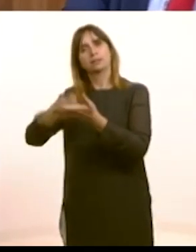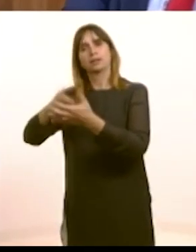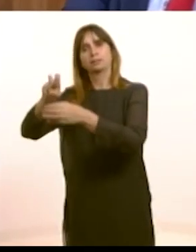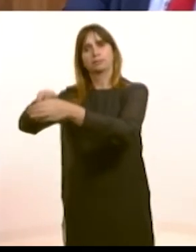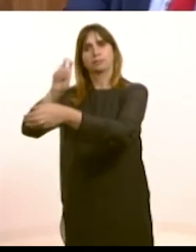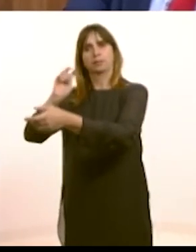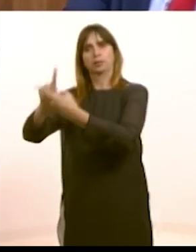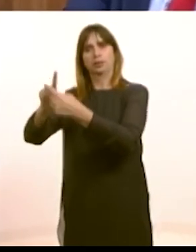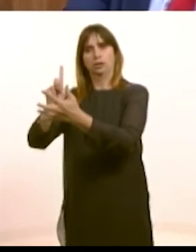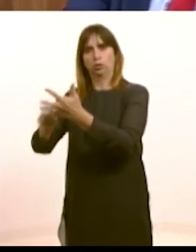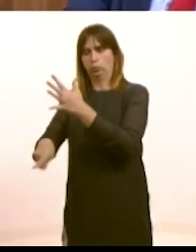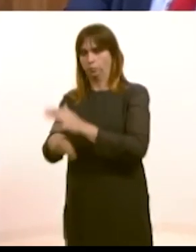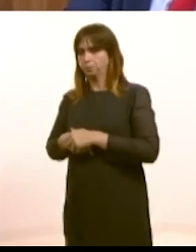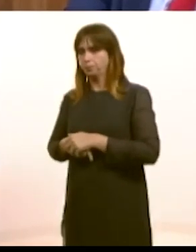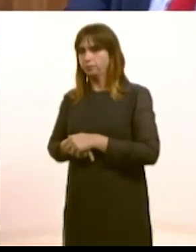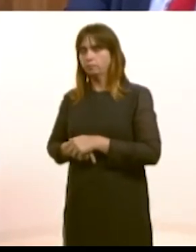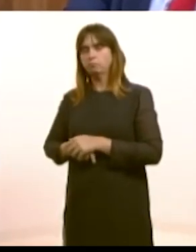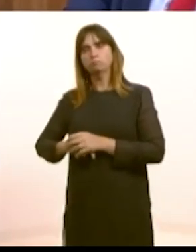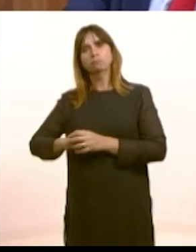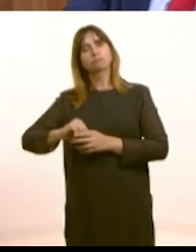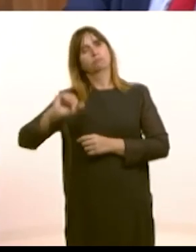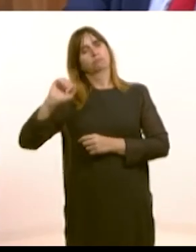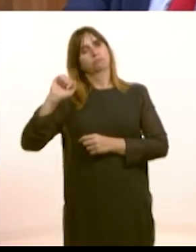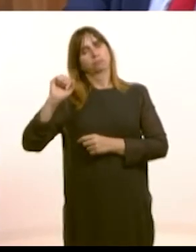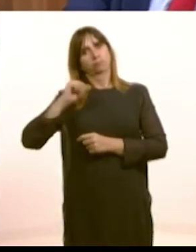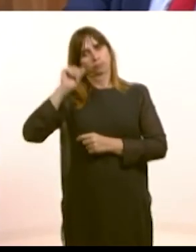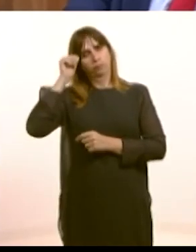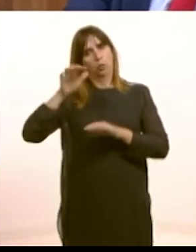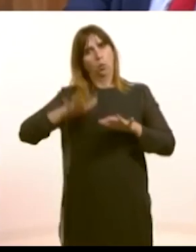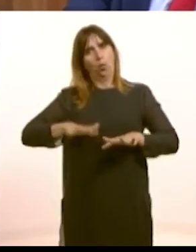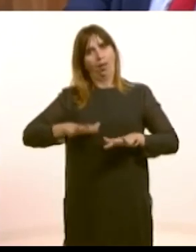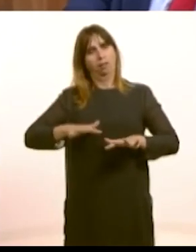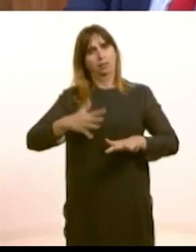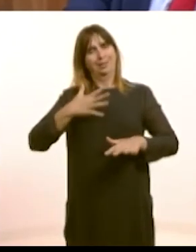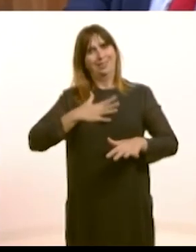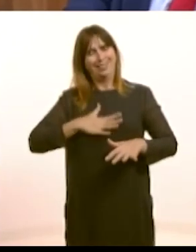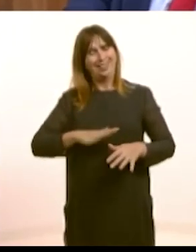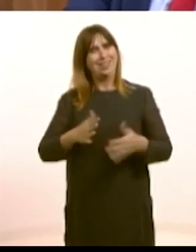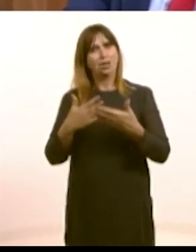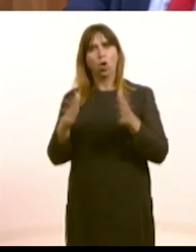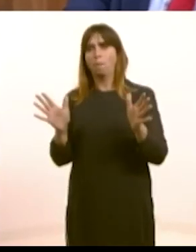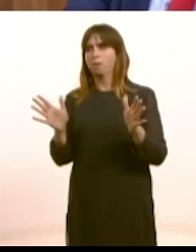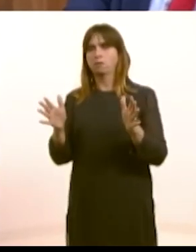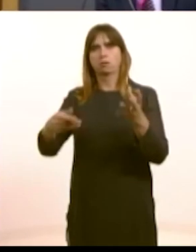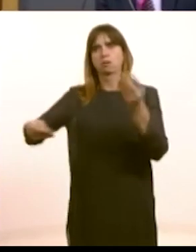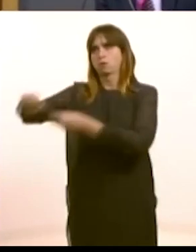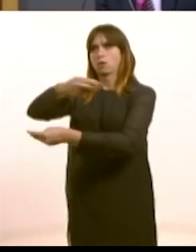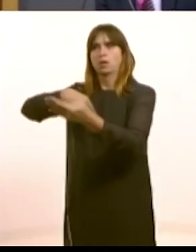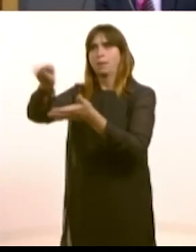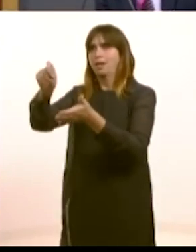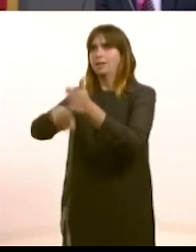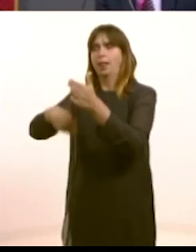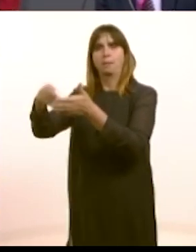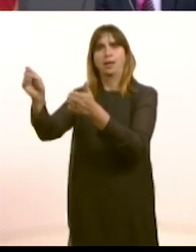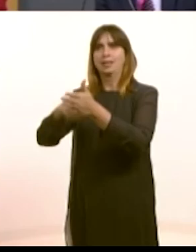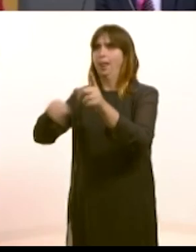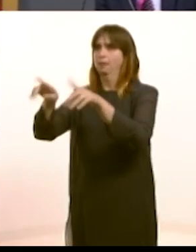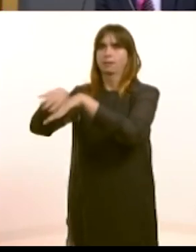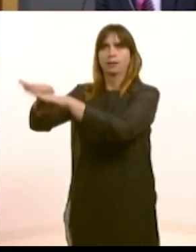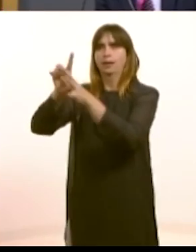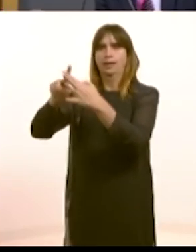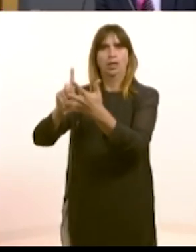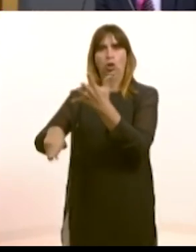the reasons that are outlined by that government that we want businesses in Wales to have full and unfettered access to the single market. I'm sure we all